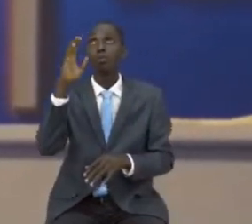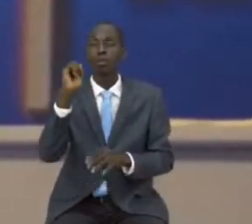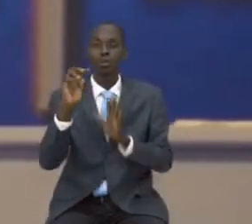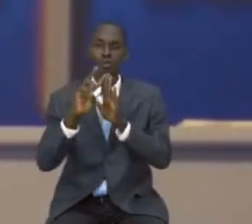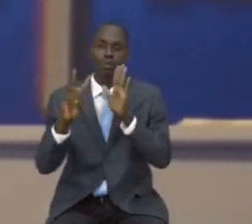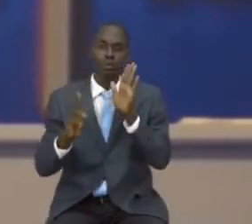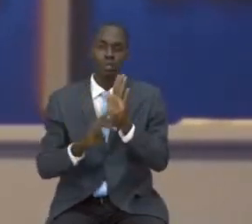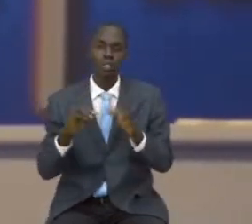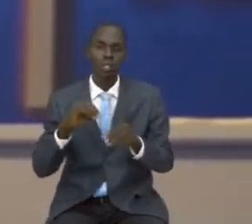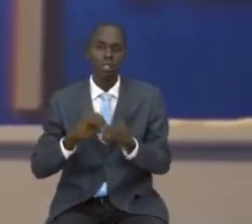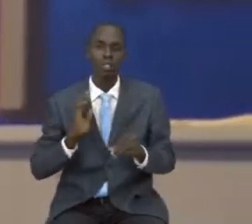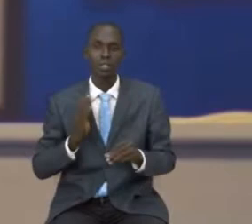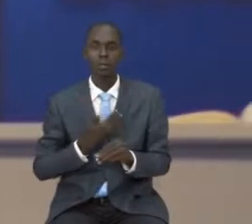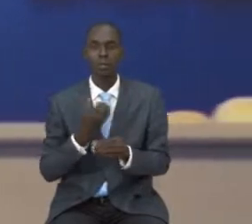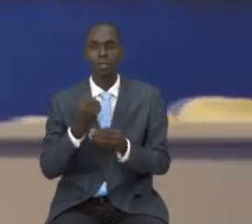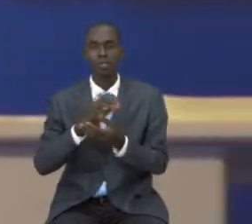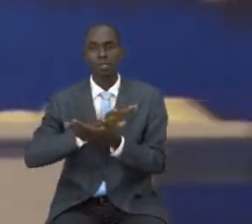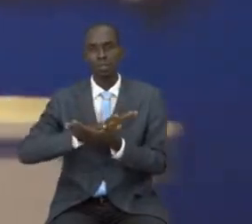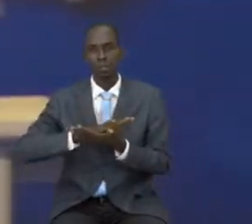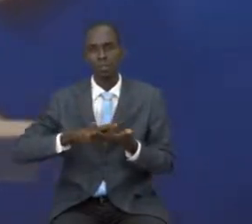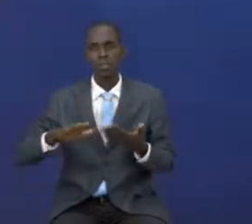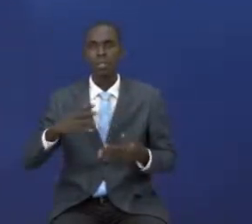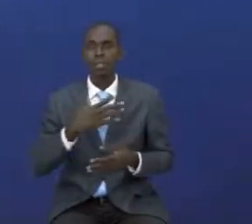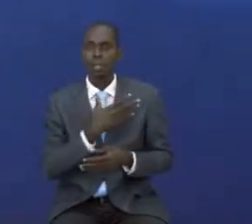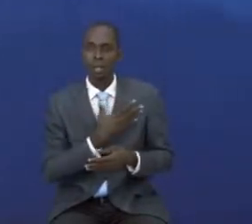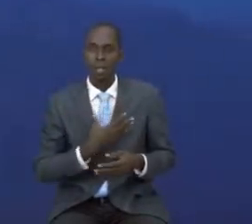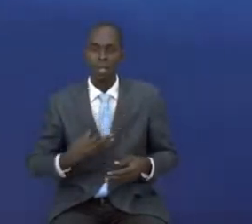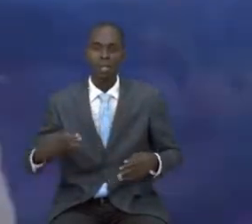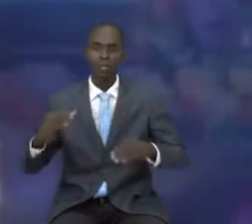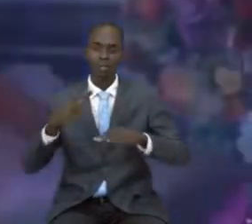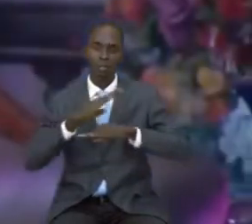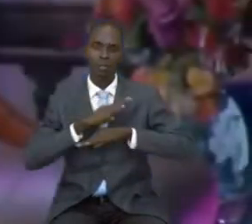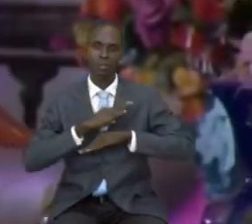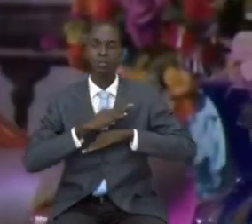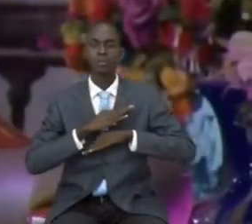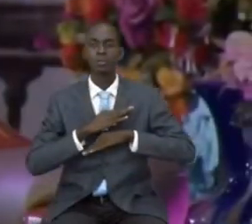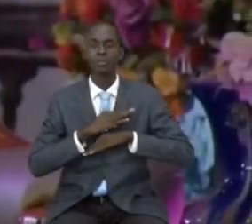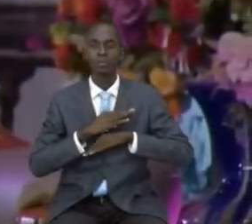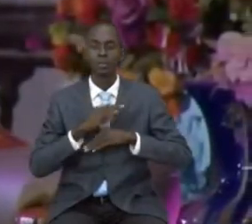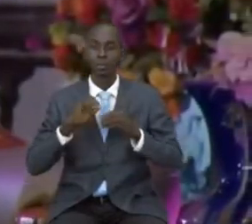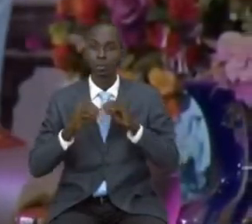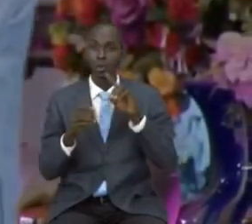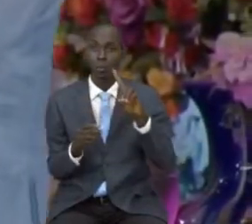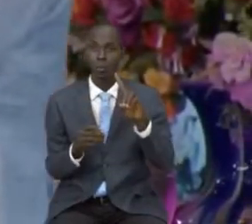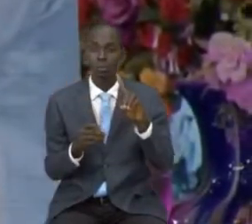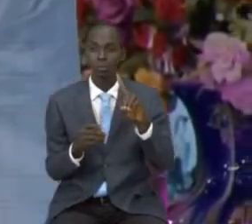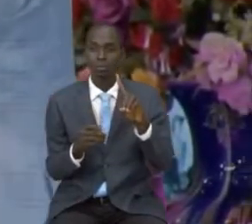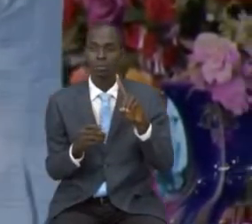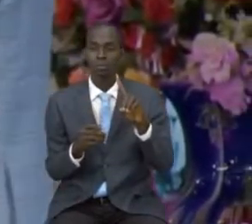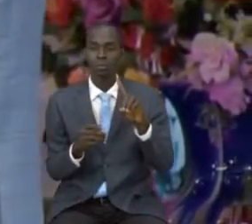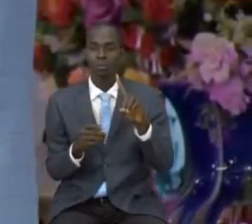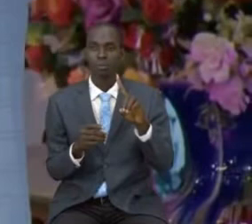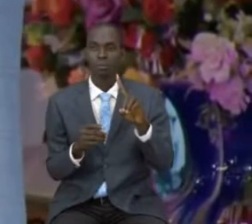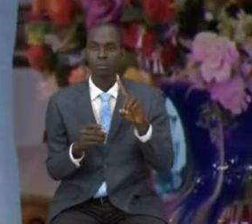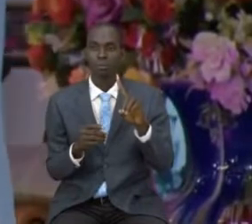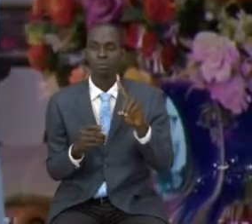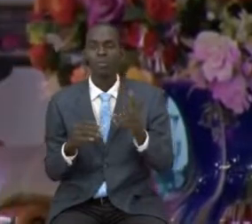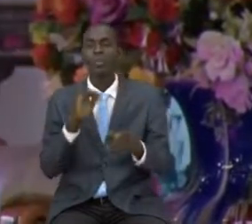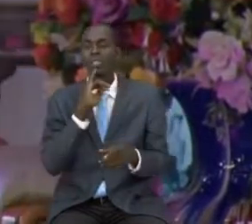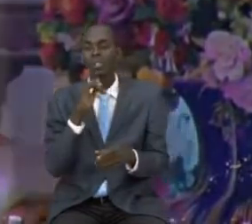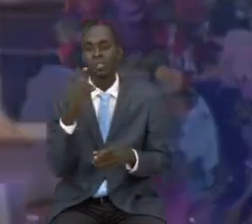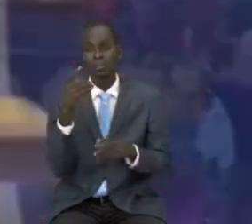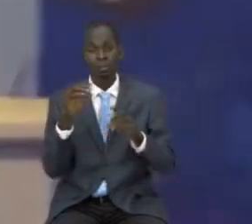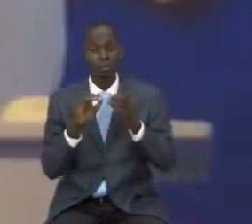our sanctification and satisfaction. Number one, look at number one there, is the